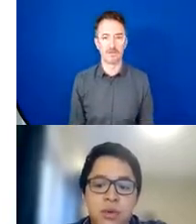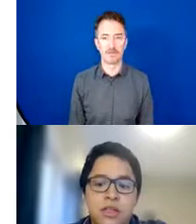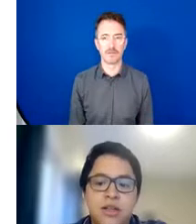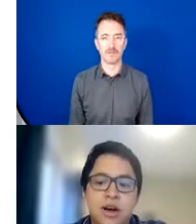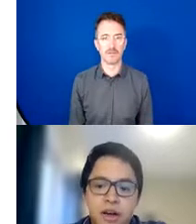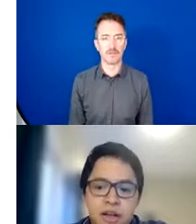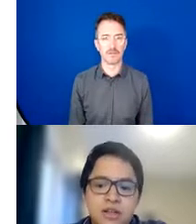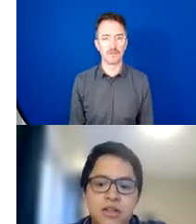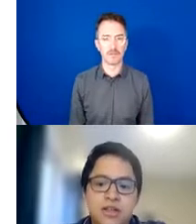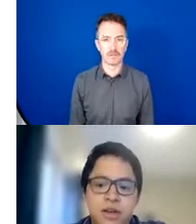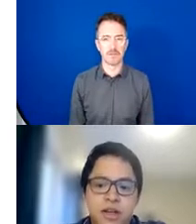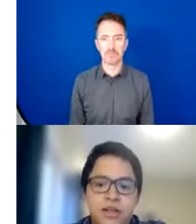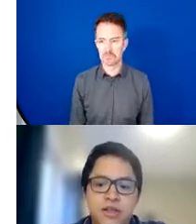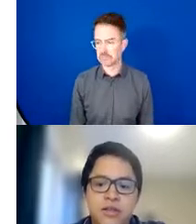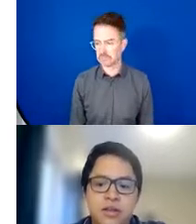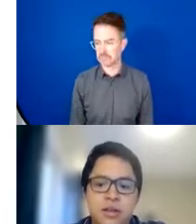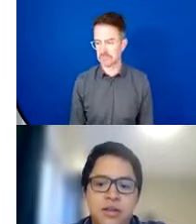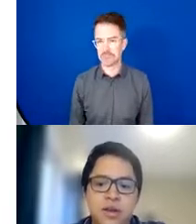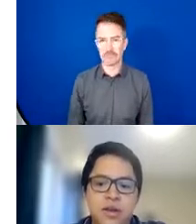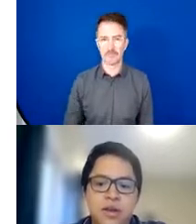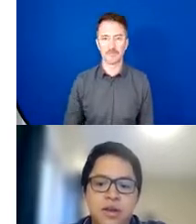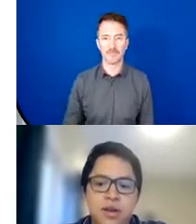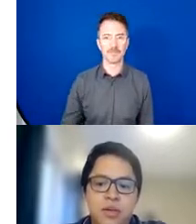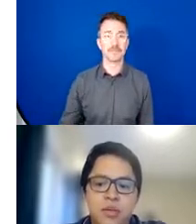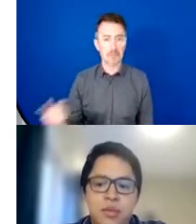Great, depends on the audience. Great, so